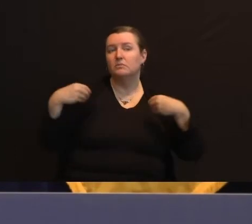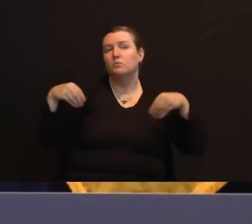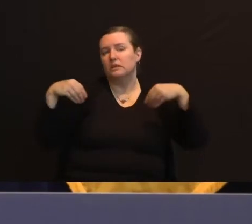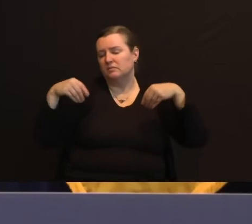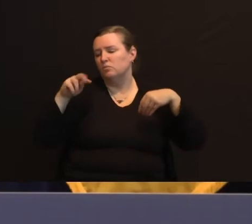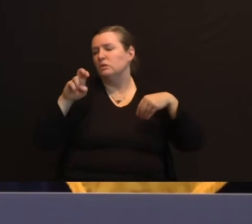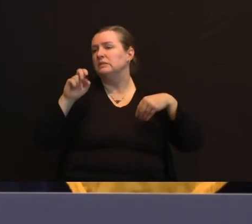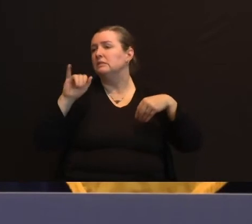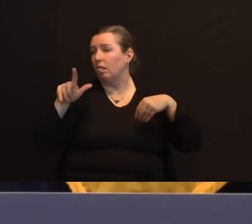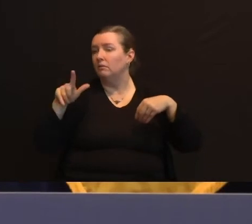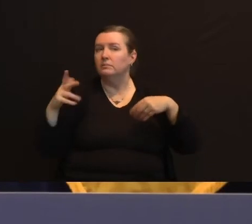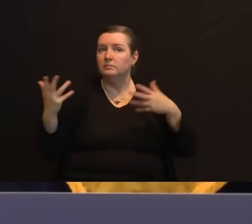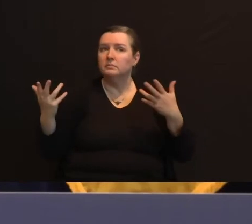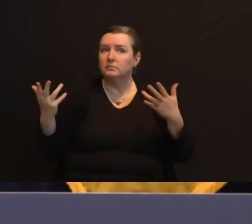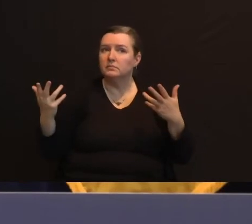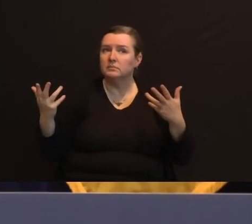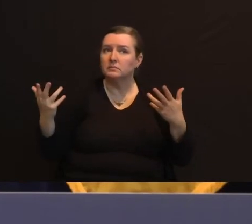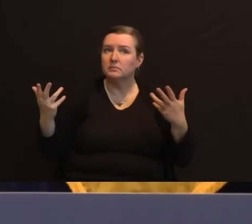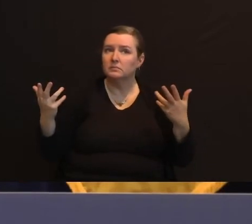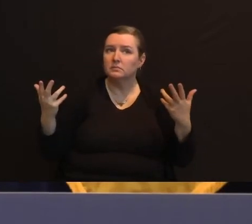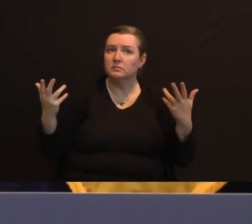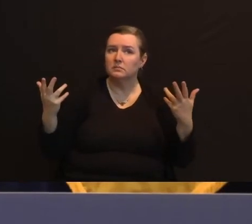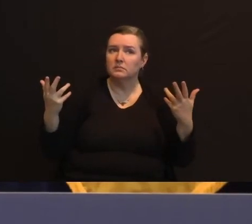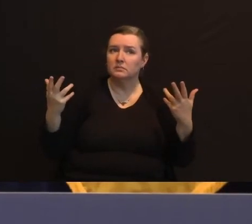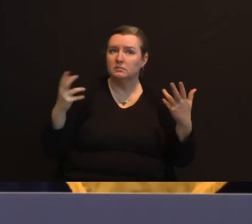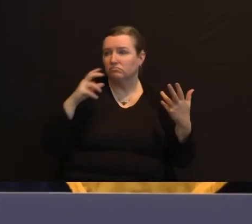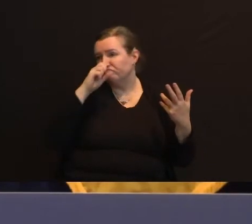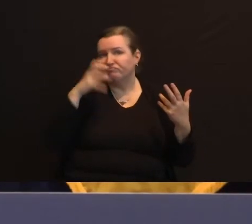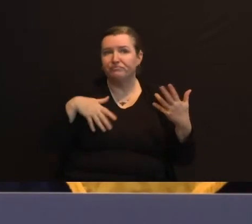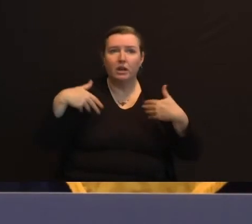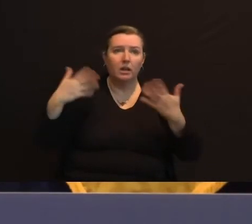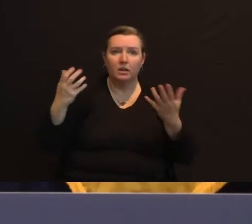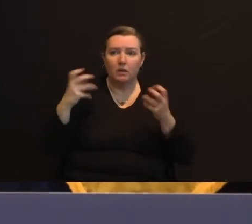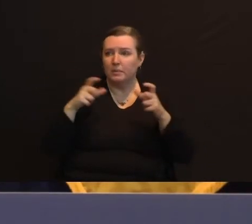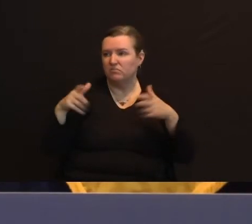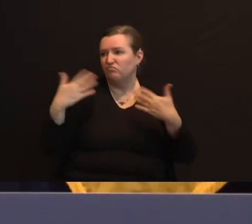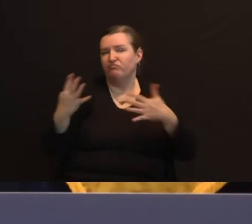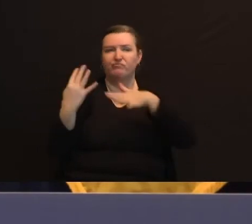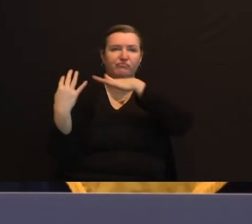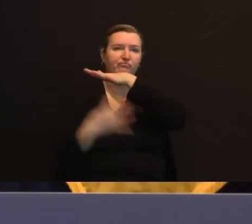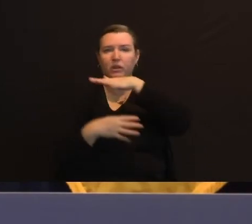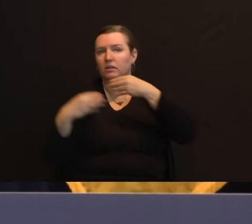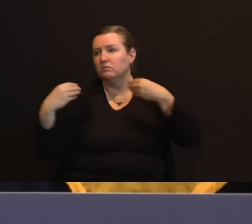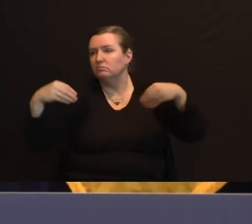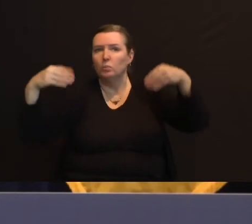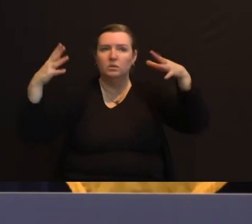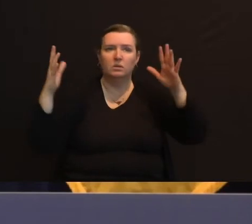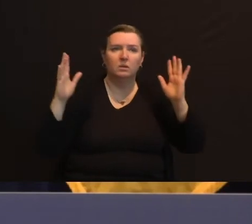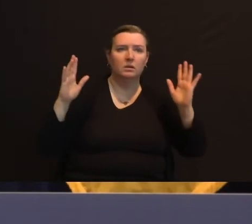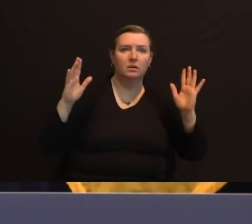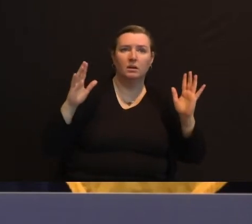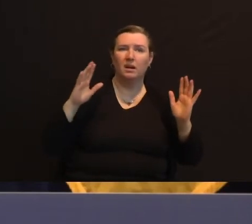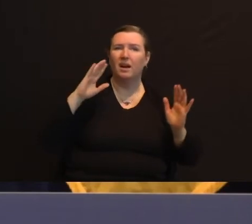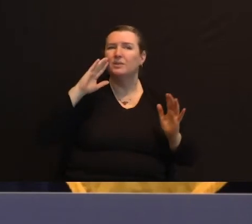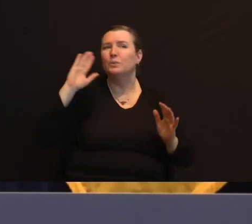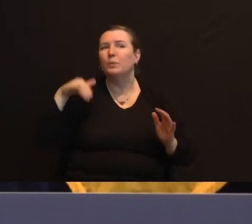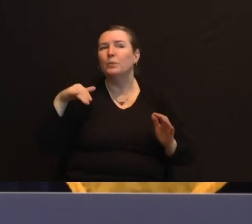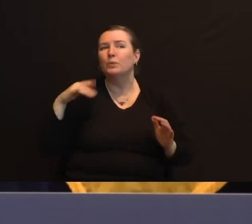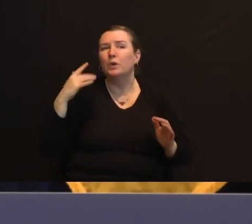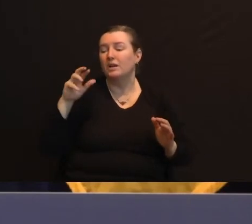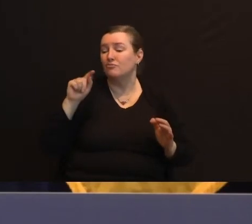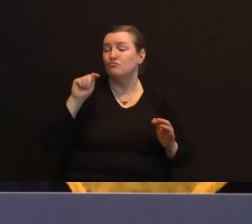about capacity limits, or they're not counting people going in and out of the stores. I know Trader Joe's, I don't mean to single